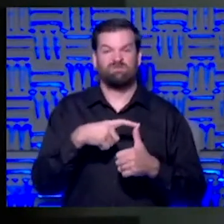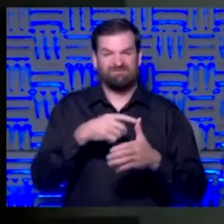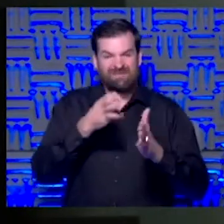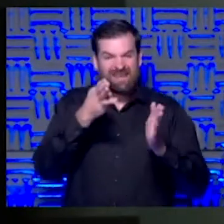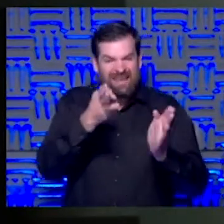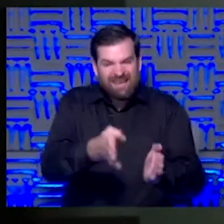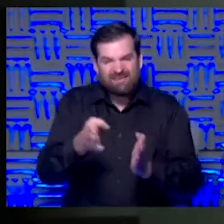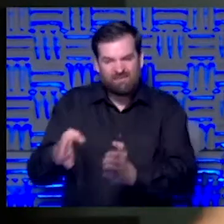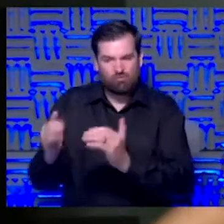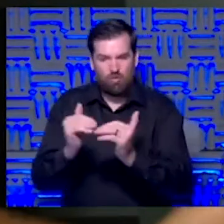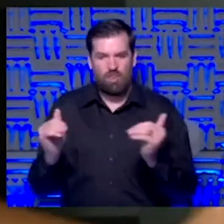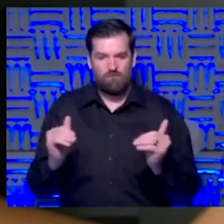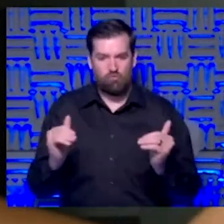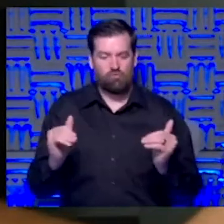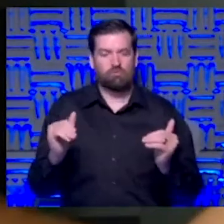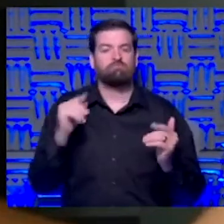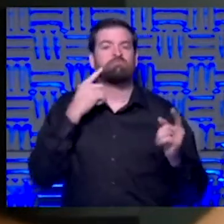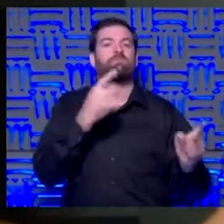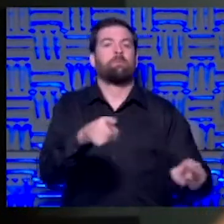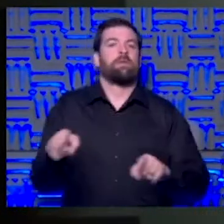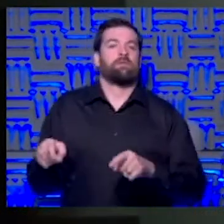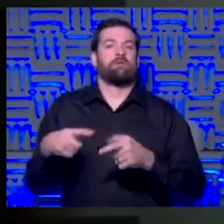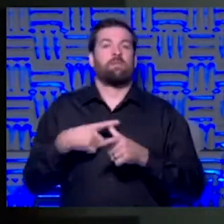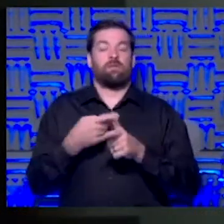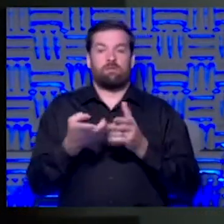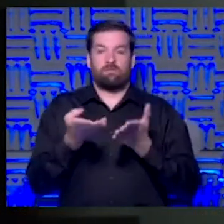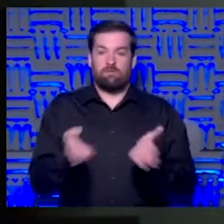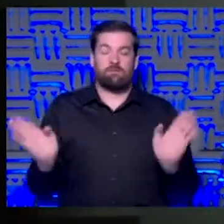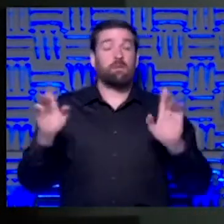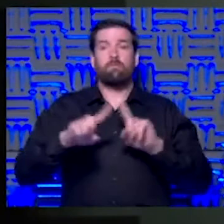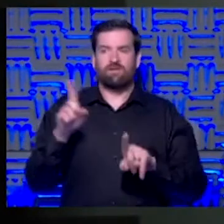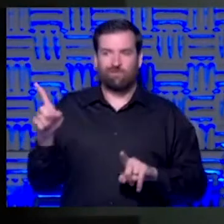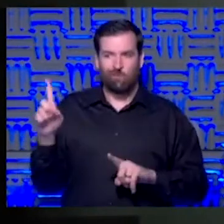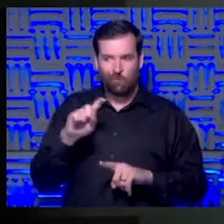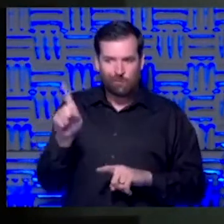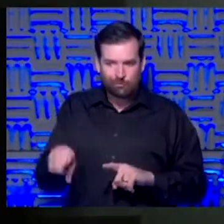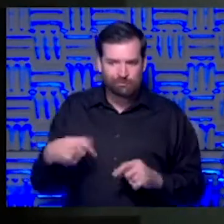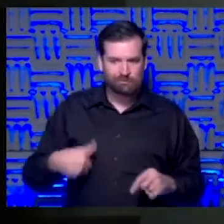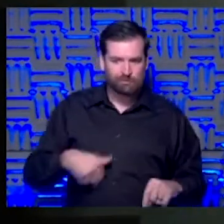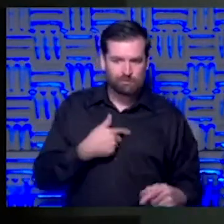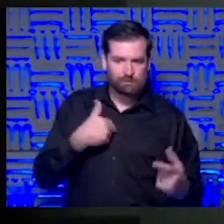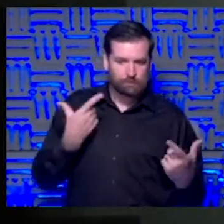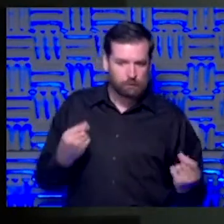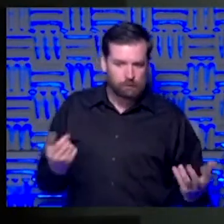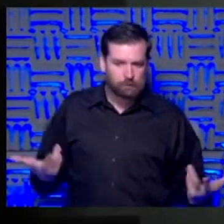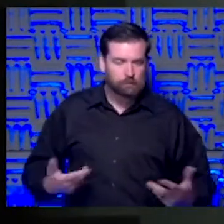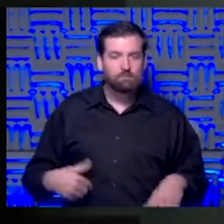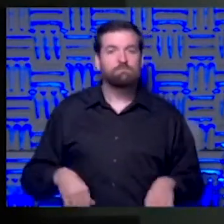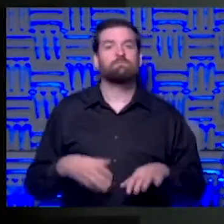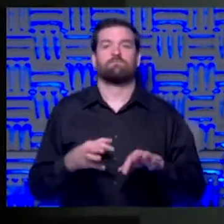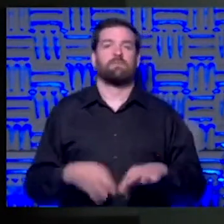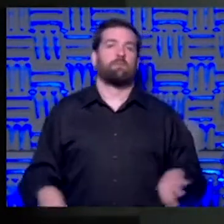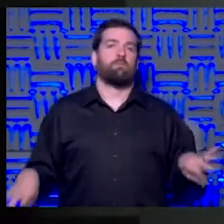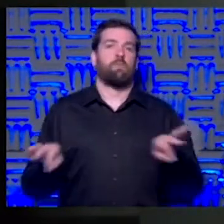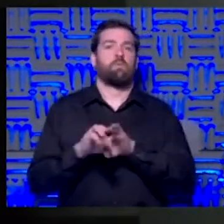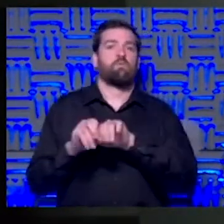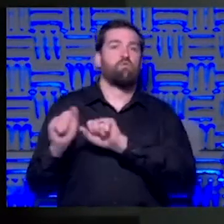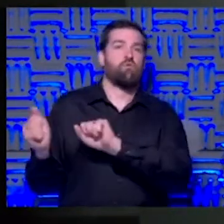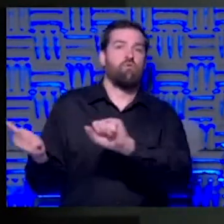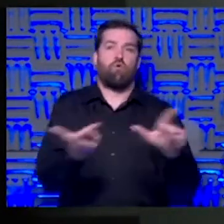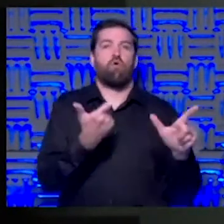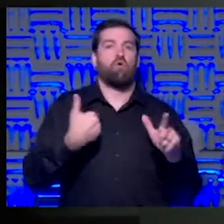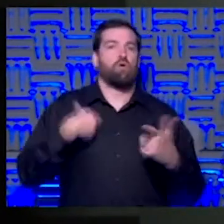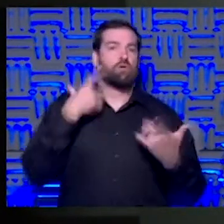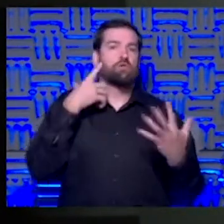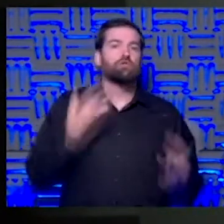level what's occurring, but then across the broader parts of the ecology. But your question is, what can we do? I think it's important for us all to determine where